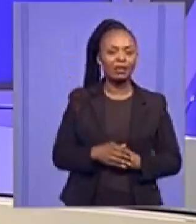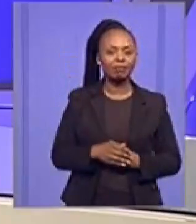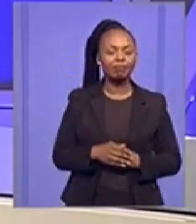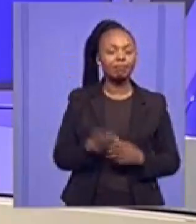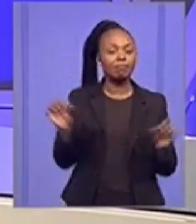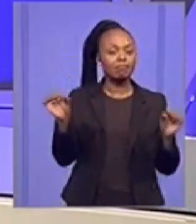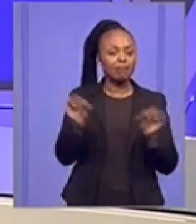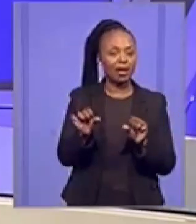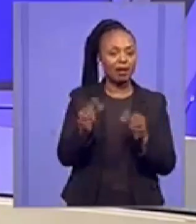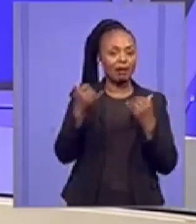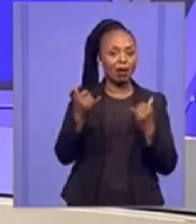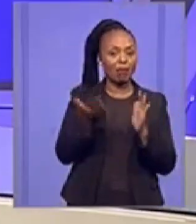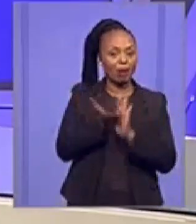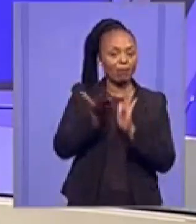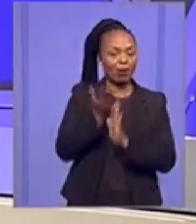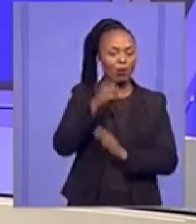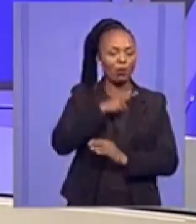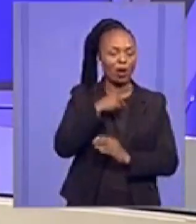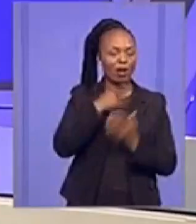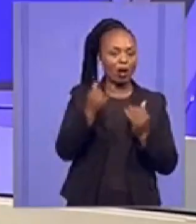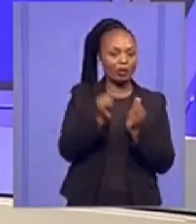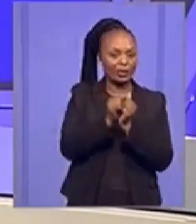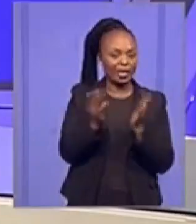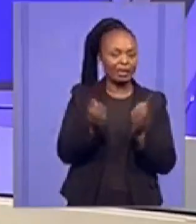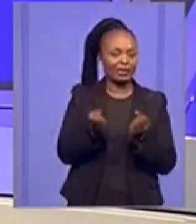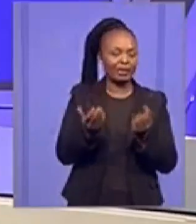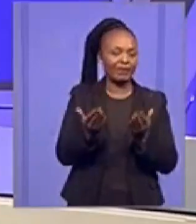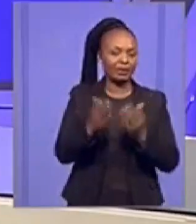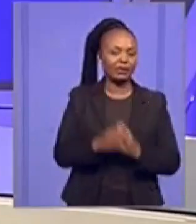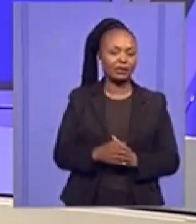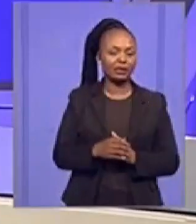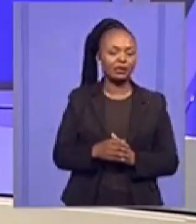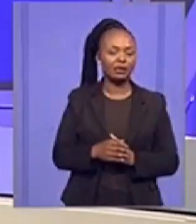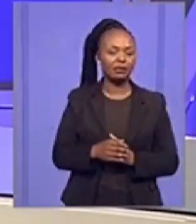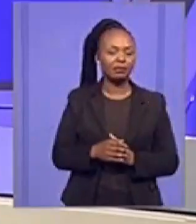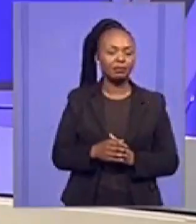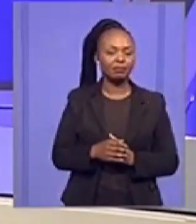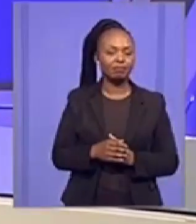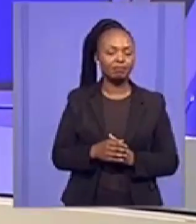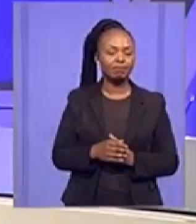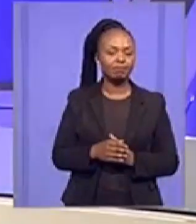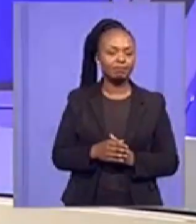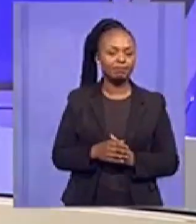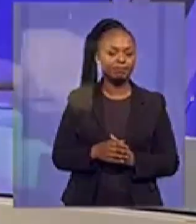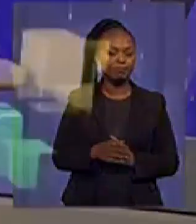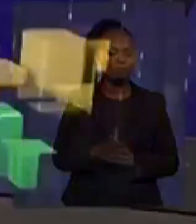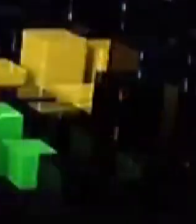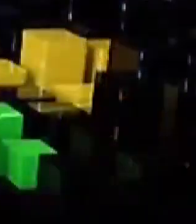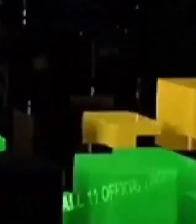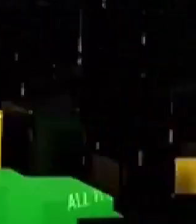tla gutlela o yena hobane jwale ke hona mosebetsi o qalang ha jwale ha ke re gutlele a feteleng ka papatsong.